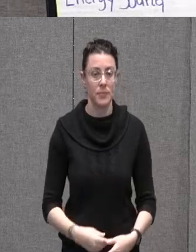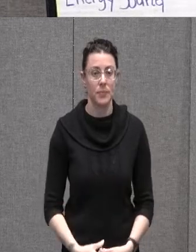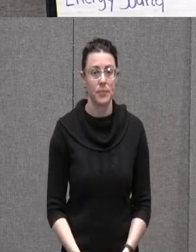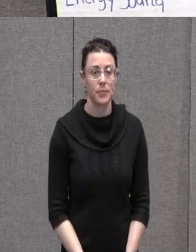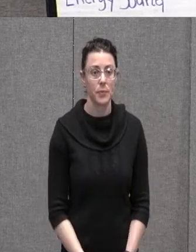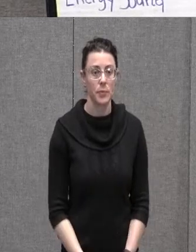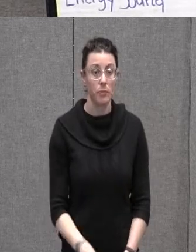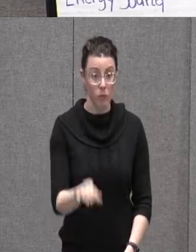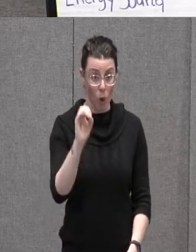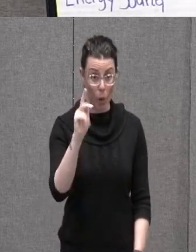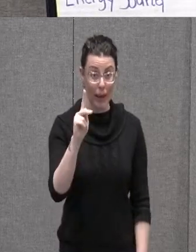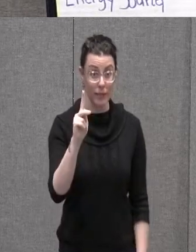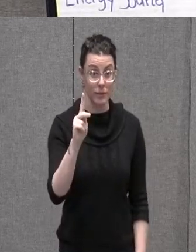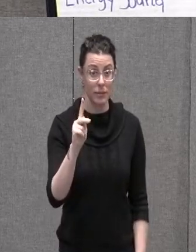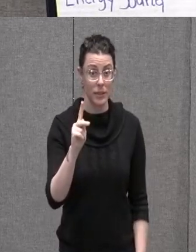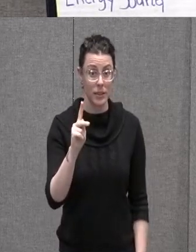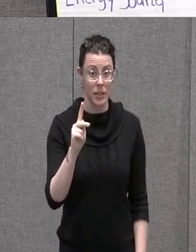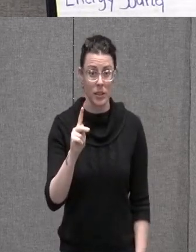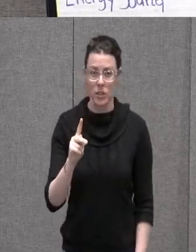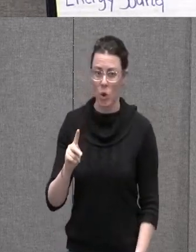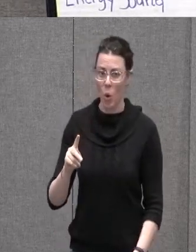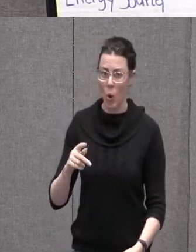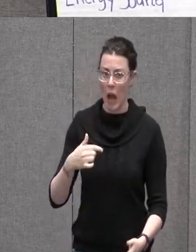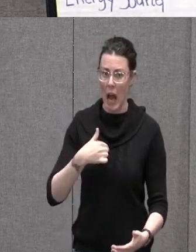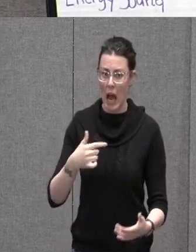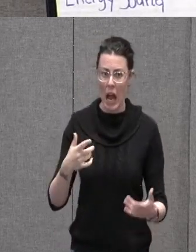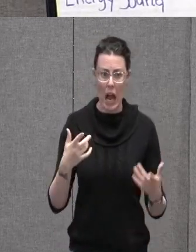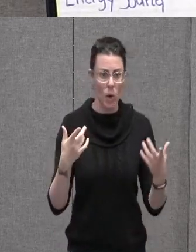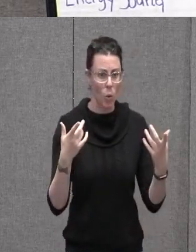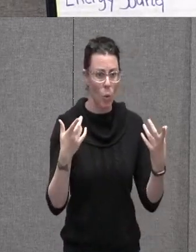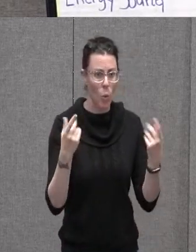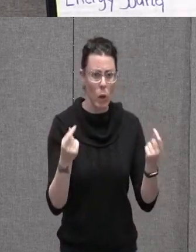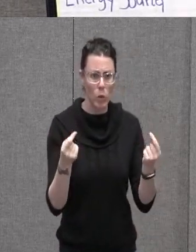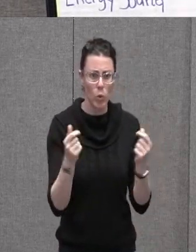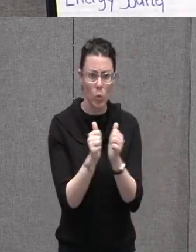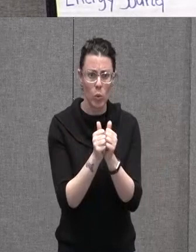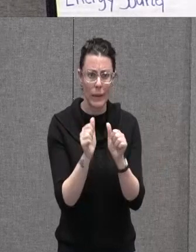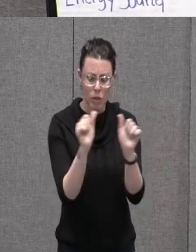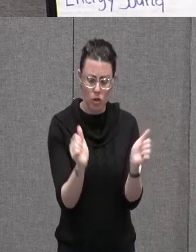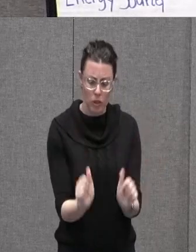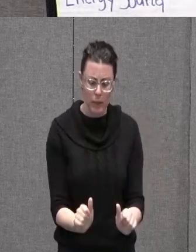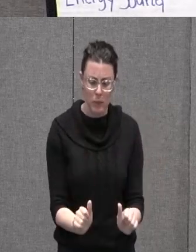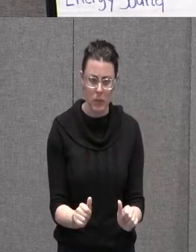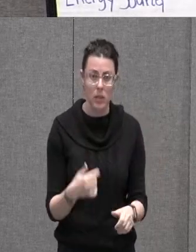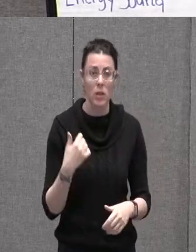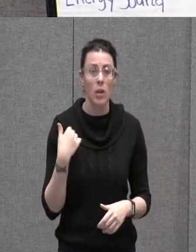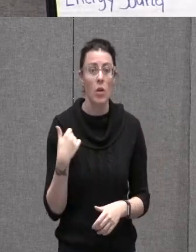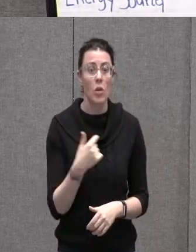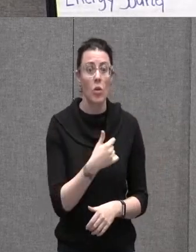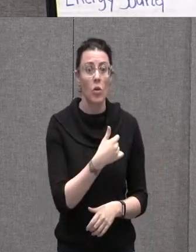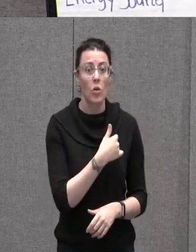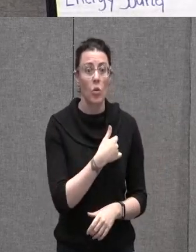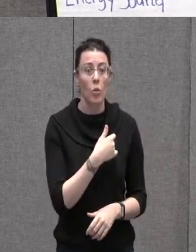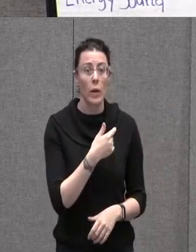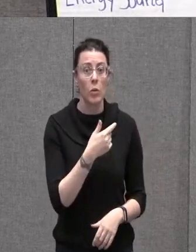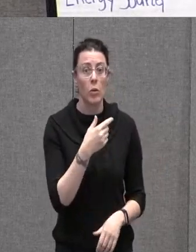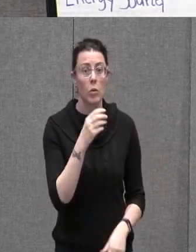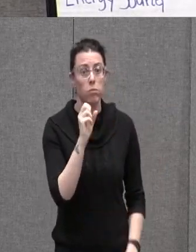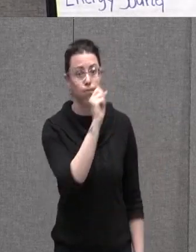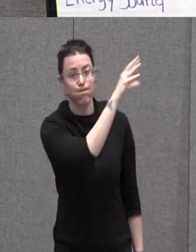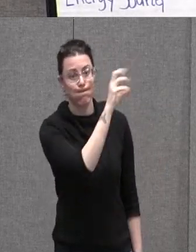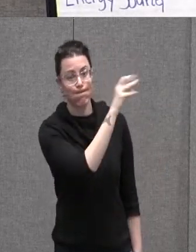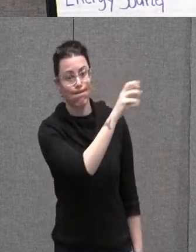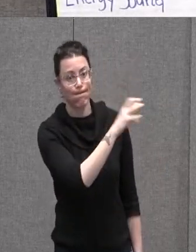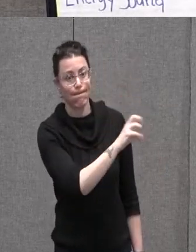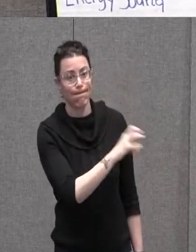Okay. So So what am I doing with all these shapes? we're going to put these up here just like we did for the first mind map, but we're going to